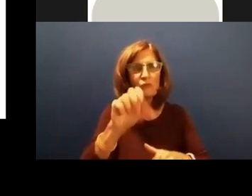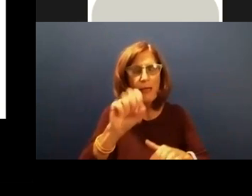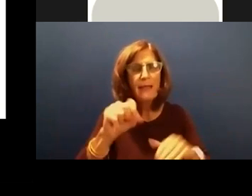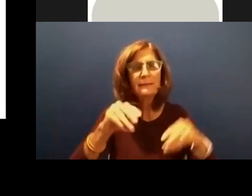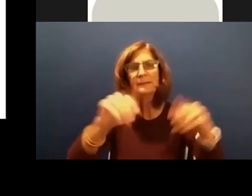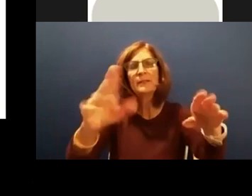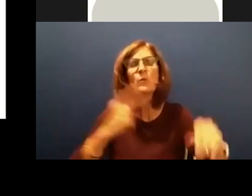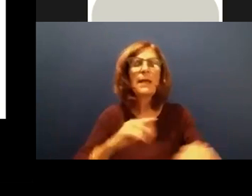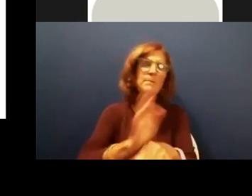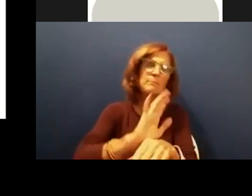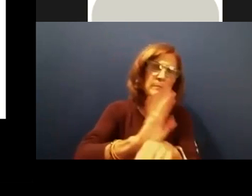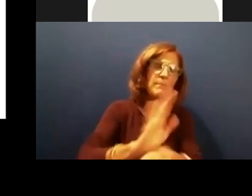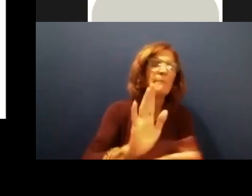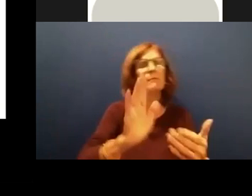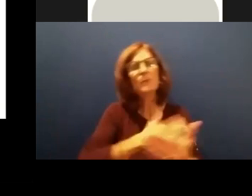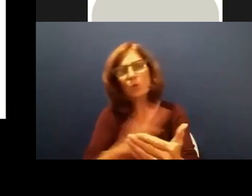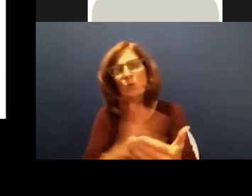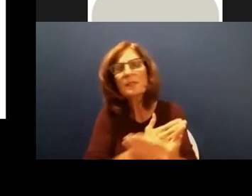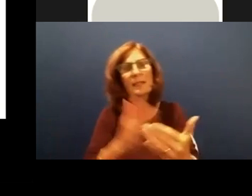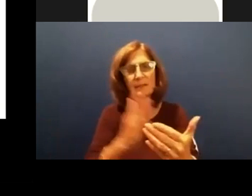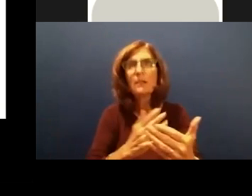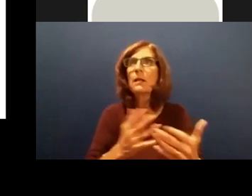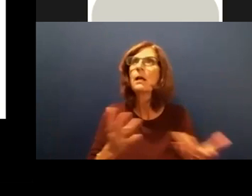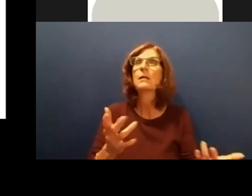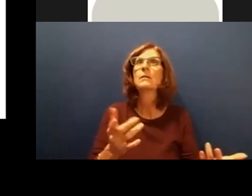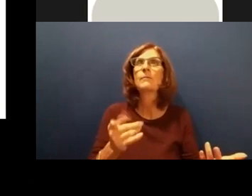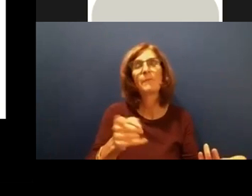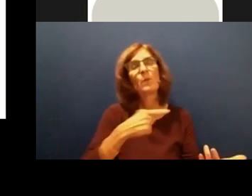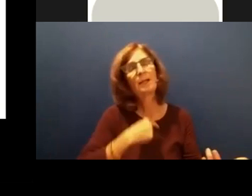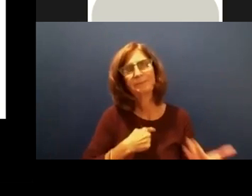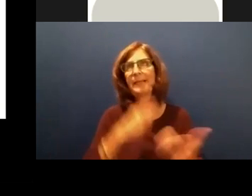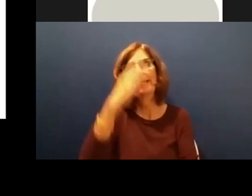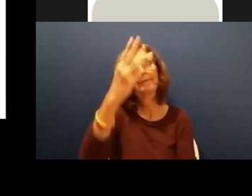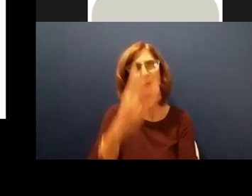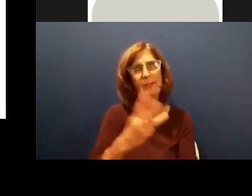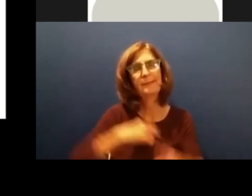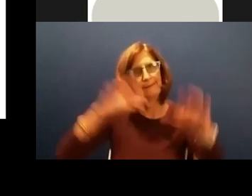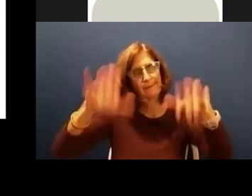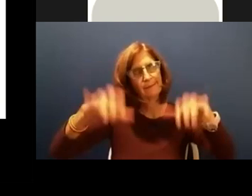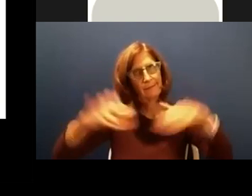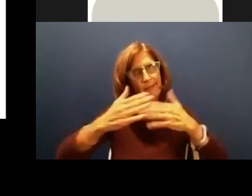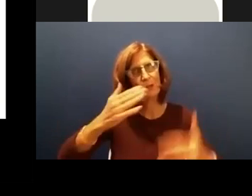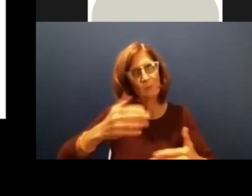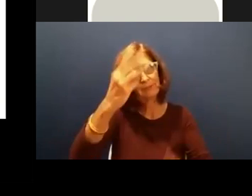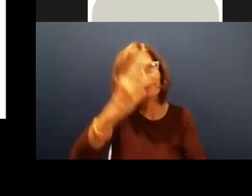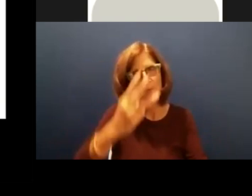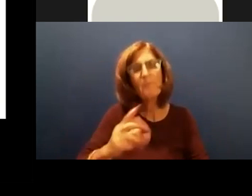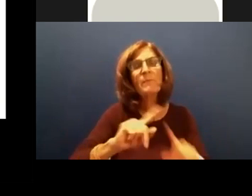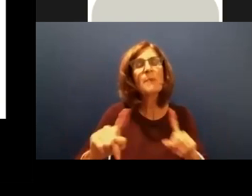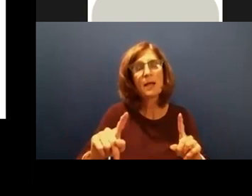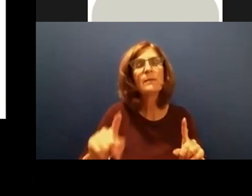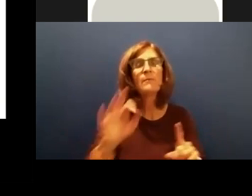music on the weekends and movies. Actually, it's rained almost every Wednesday through the summer, but the intent was to have free movies